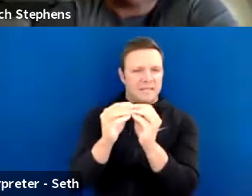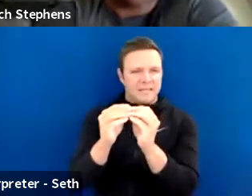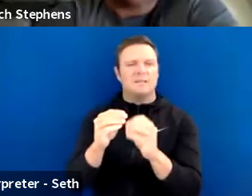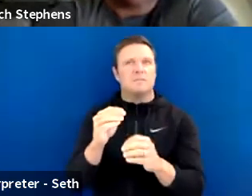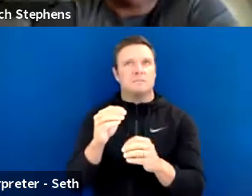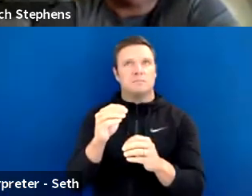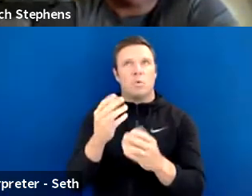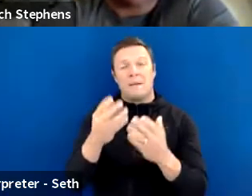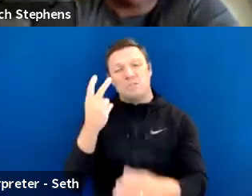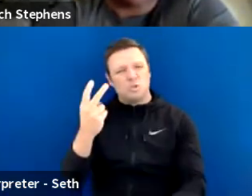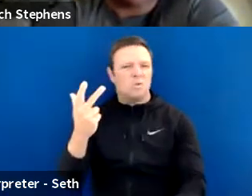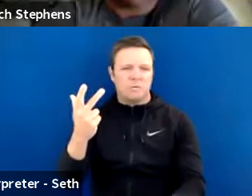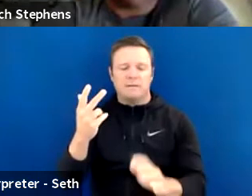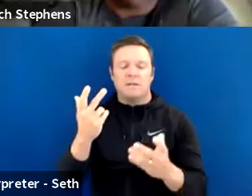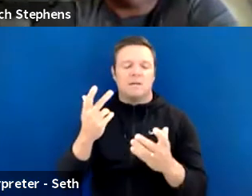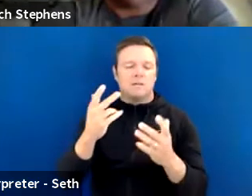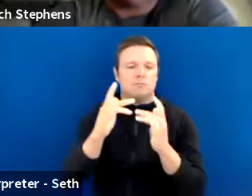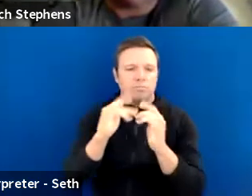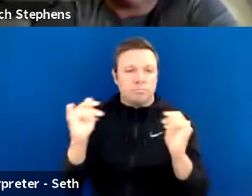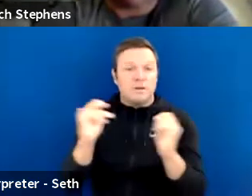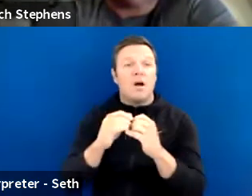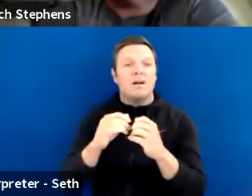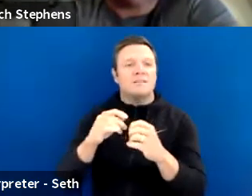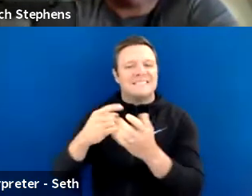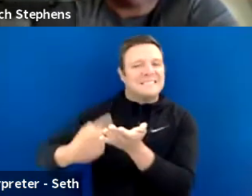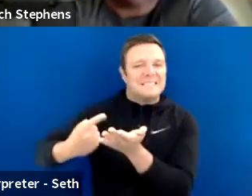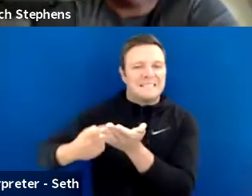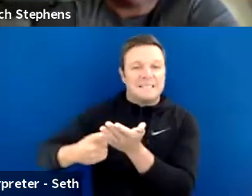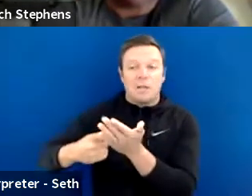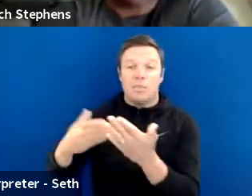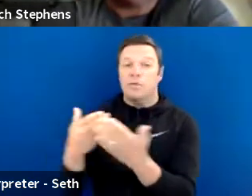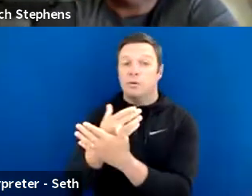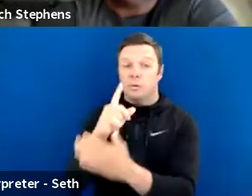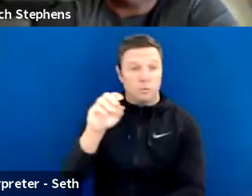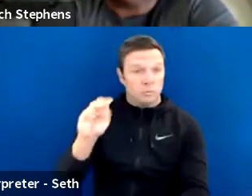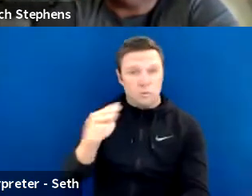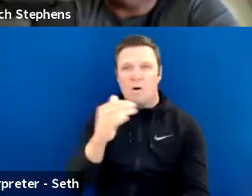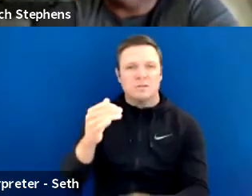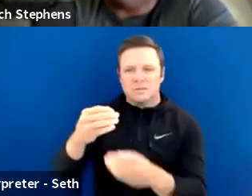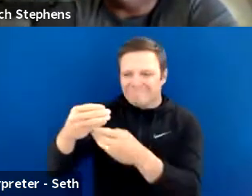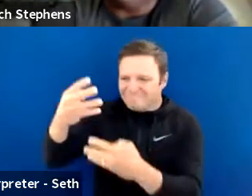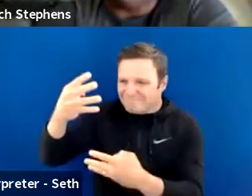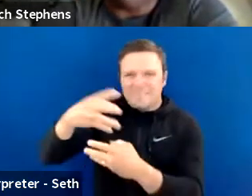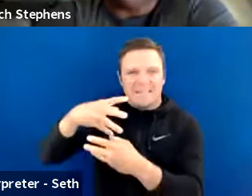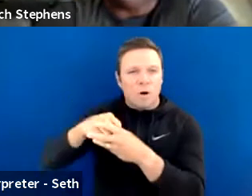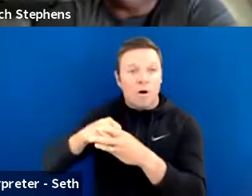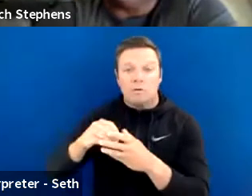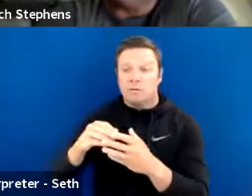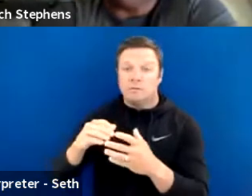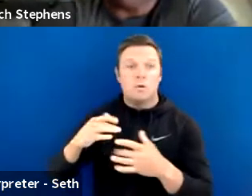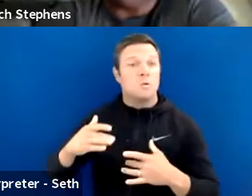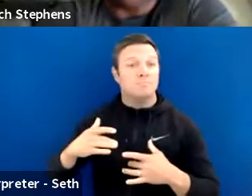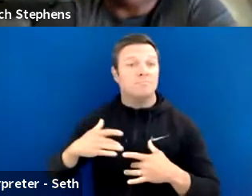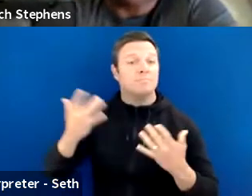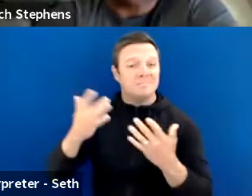5 on the new Zoom and the advanced features. It's really pretty cool, the things that they've